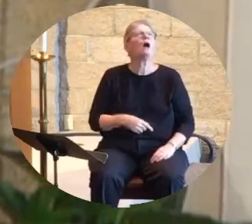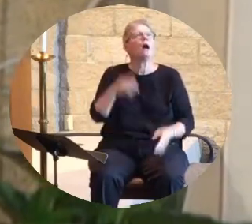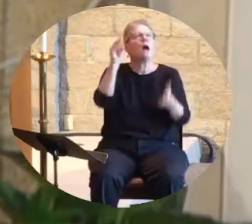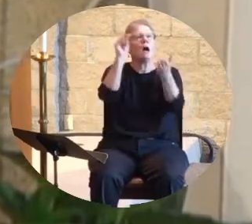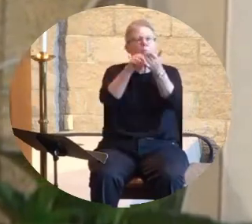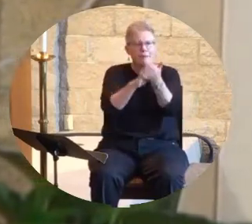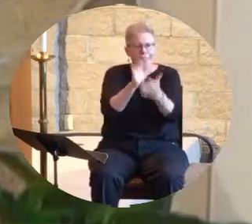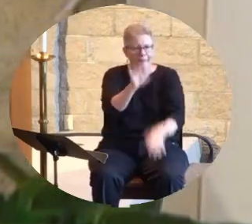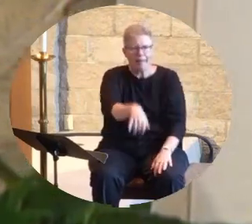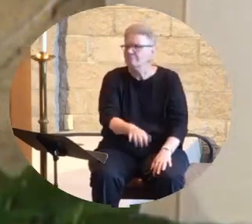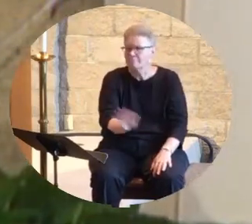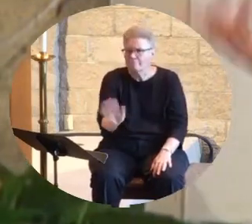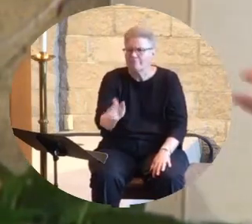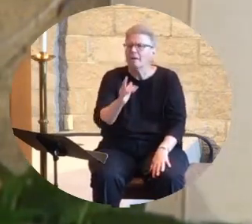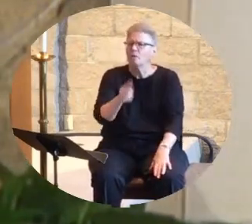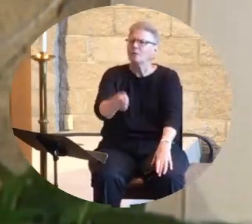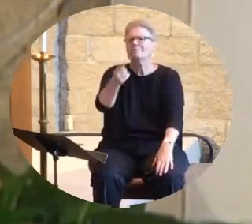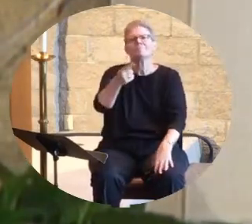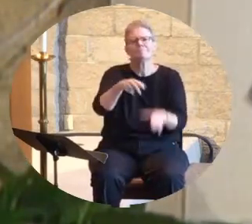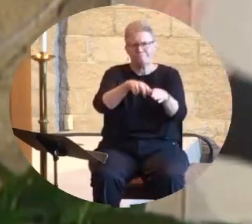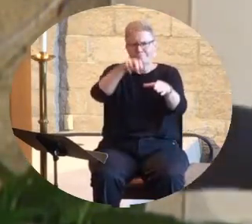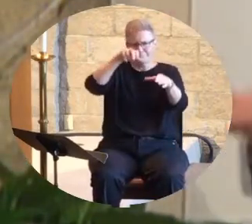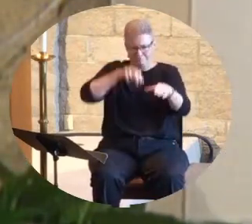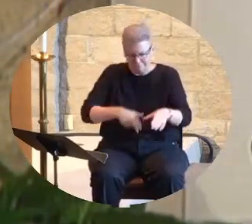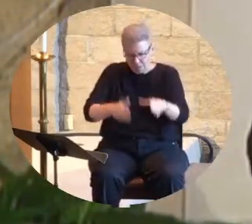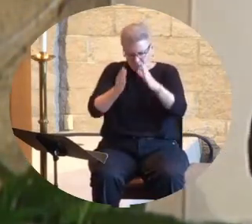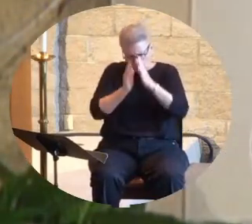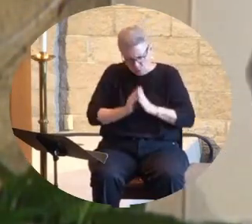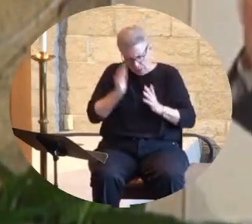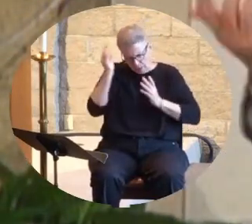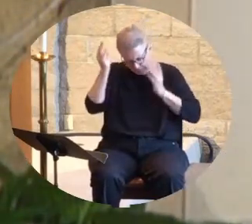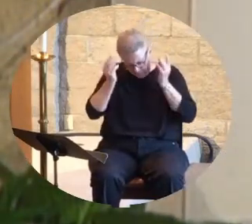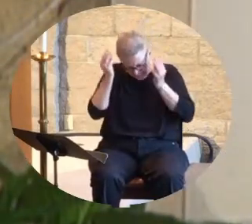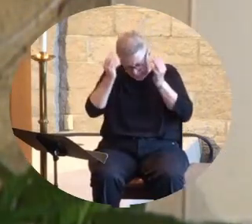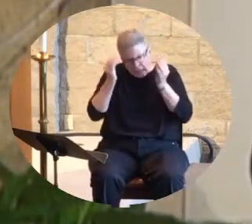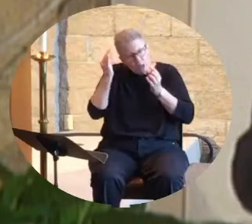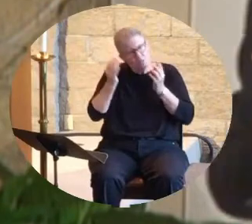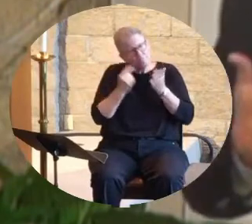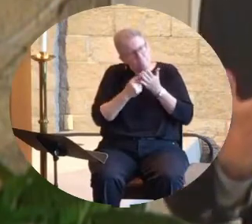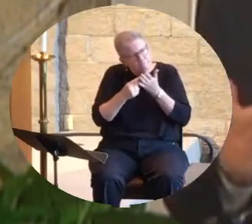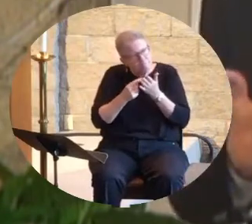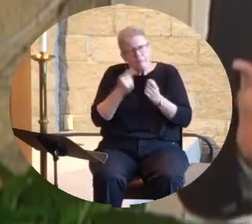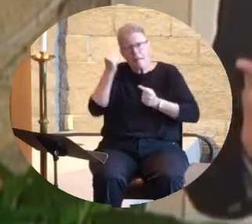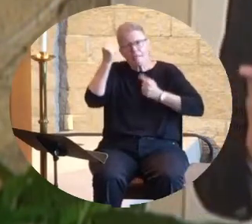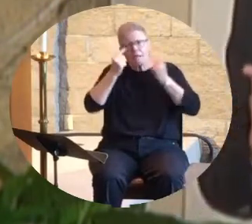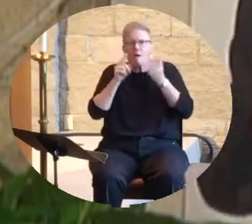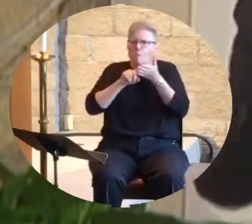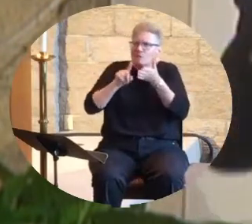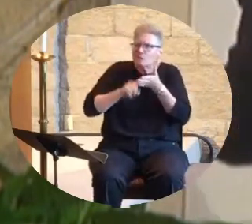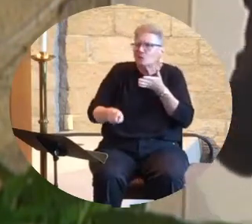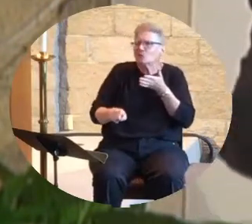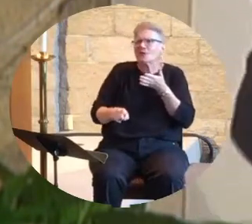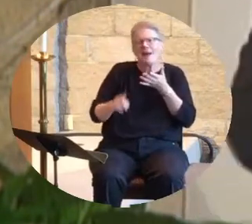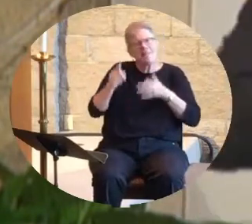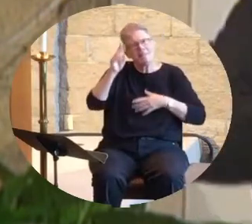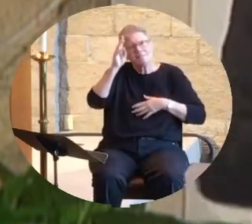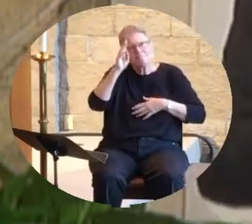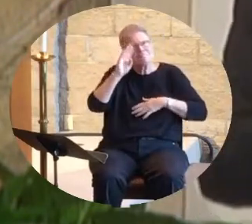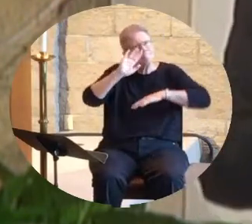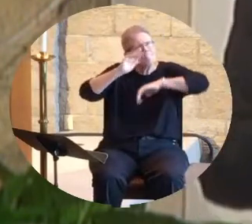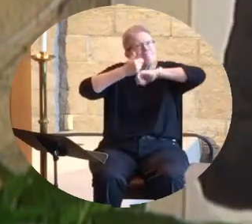list. We went into prayer and to meditation and came up with our values and our mission and our vision because it's that